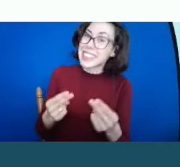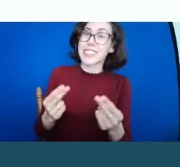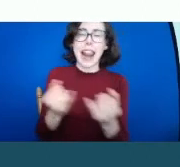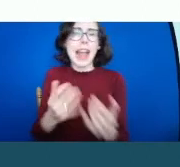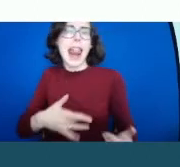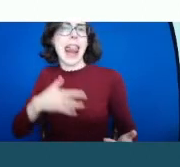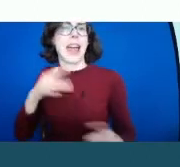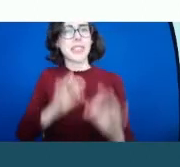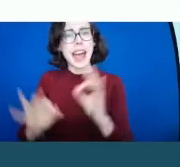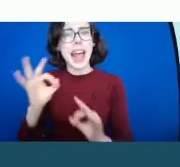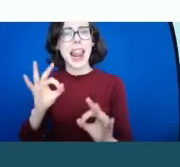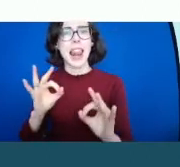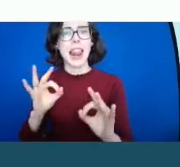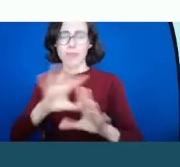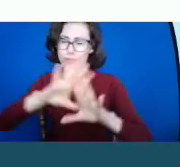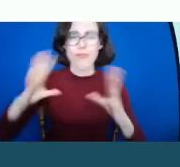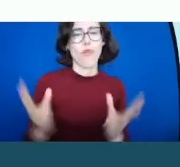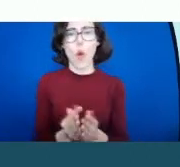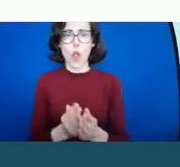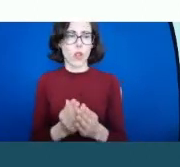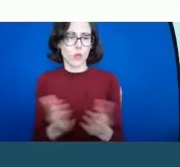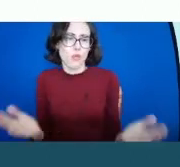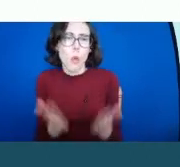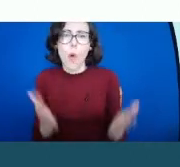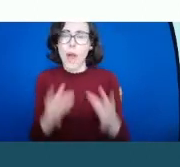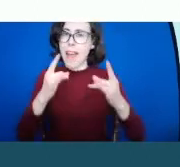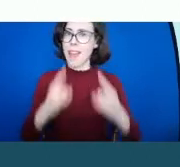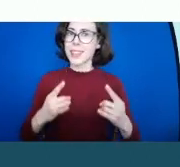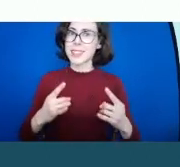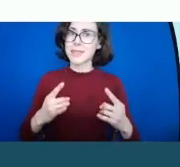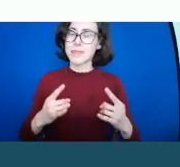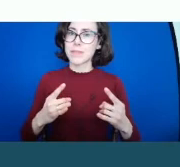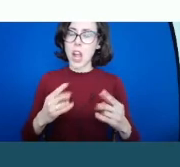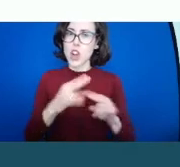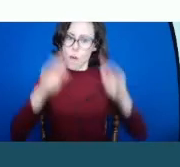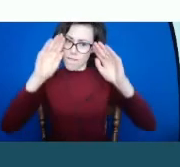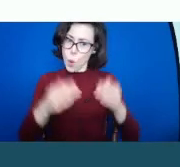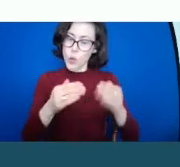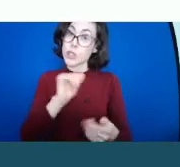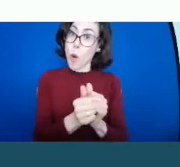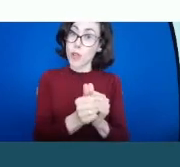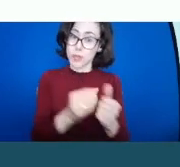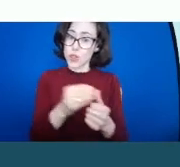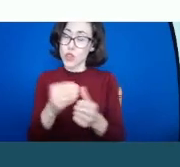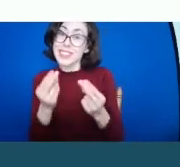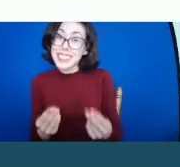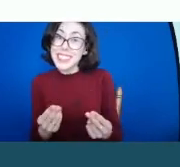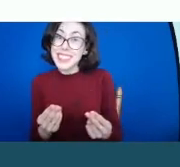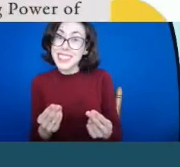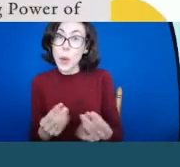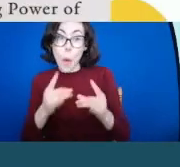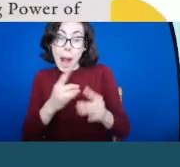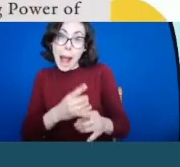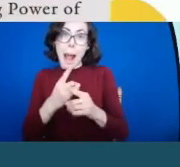health promotion wellness program that will help them prevent or improve many of these physical and